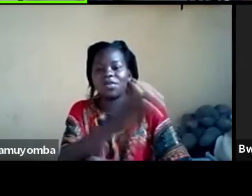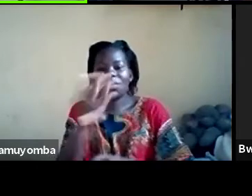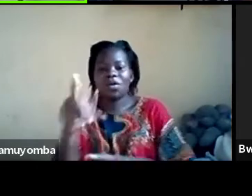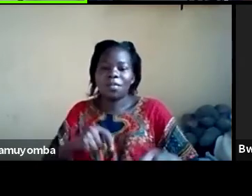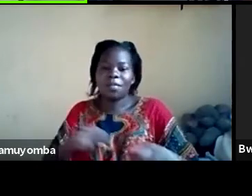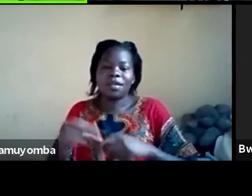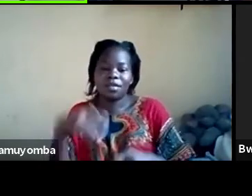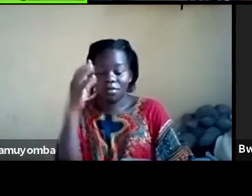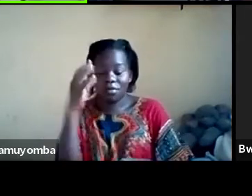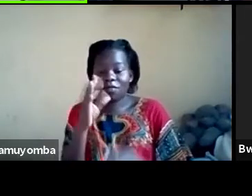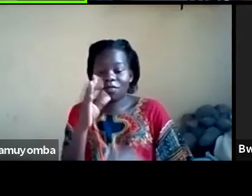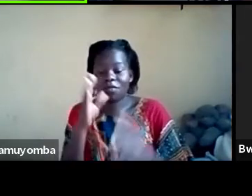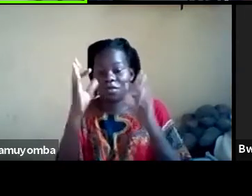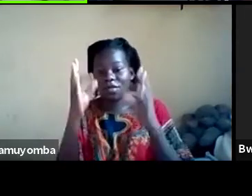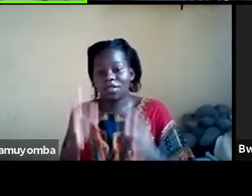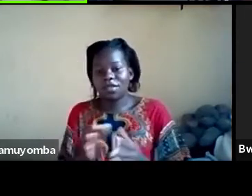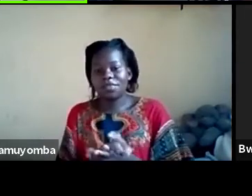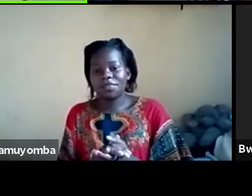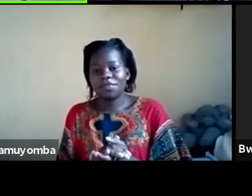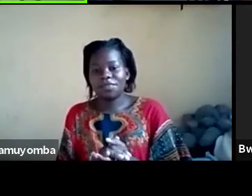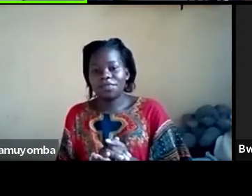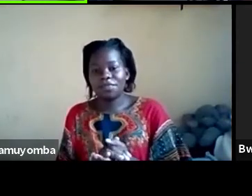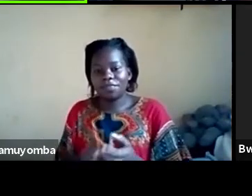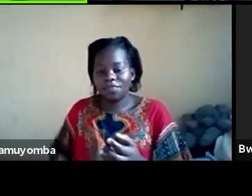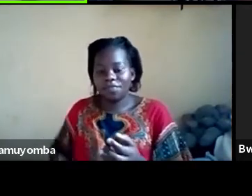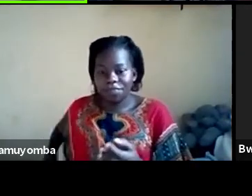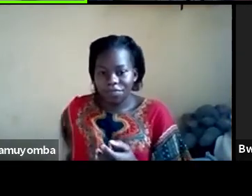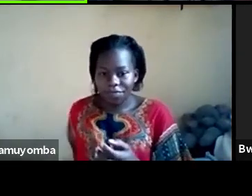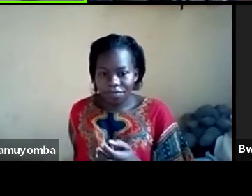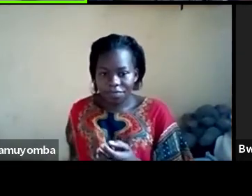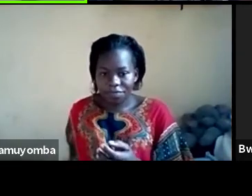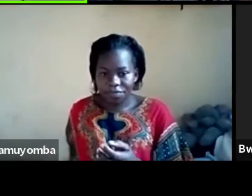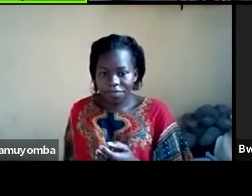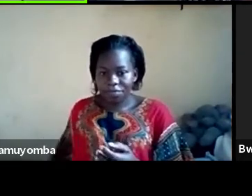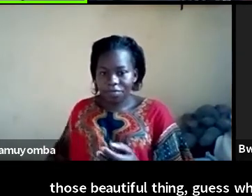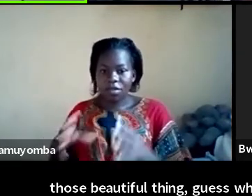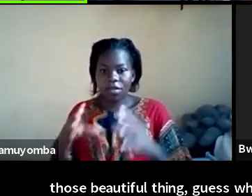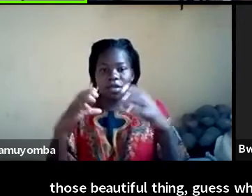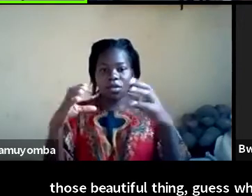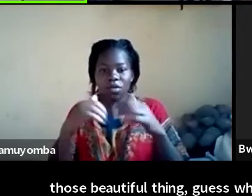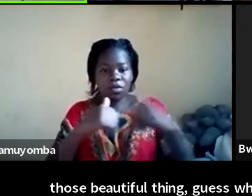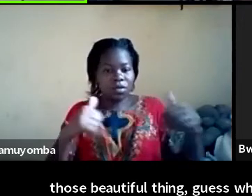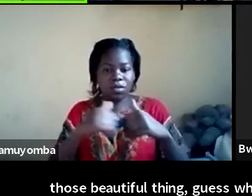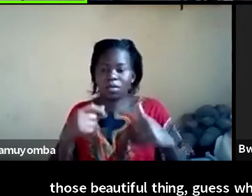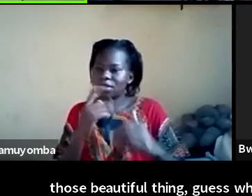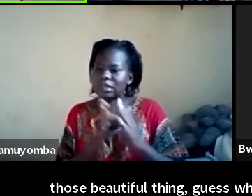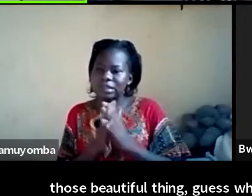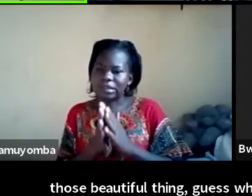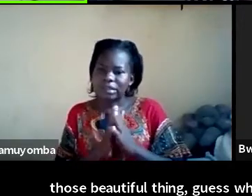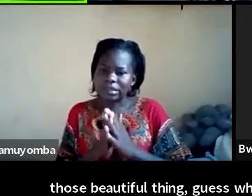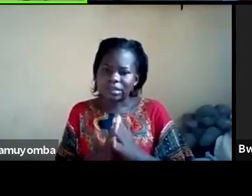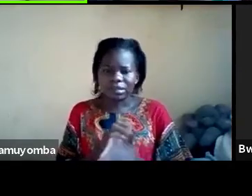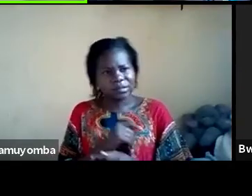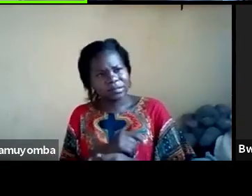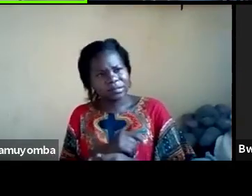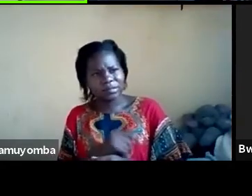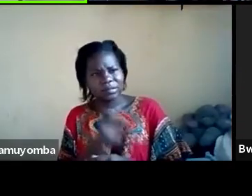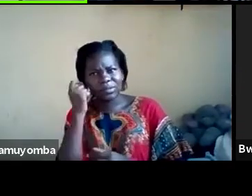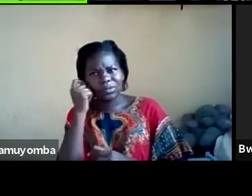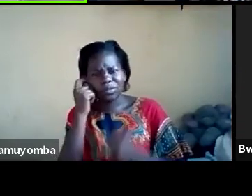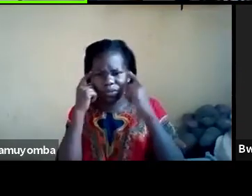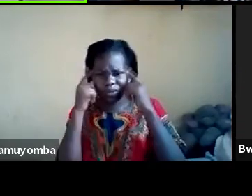Guess what? The group split and we saw them very anxious and agitated. We were like, what is up? What's happening? And